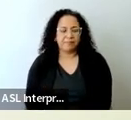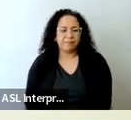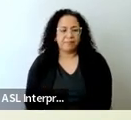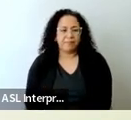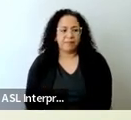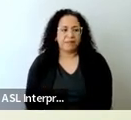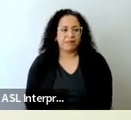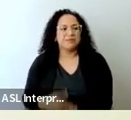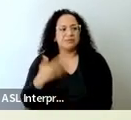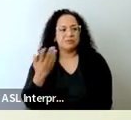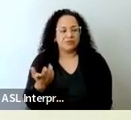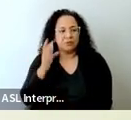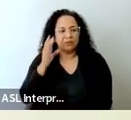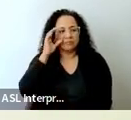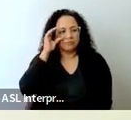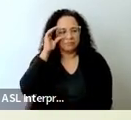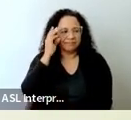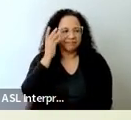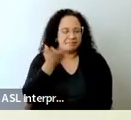So